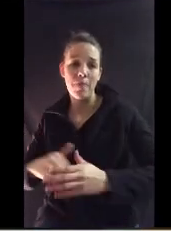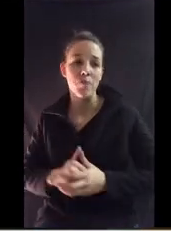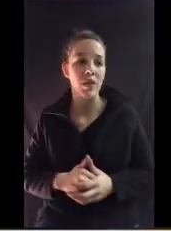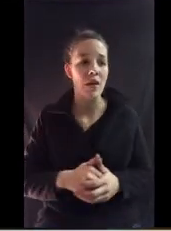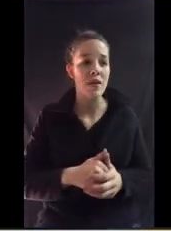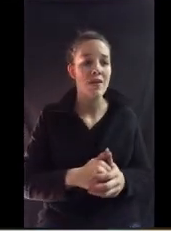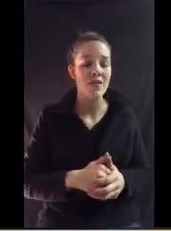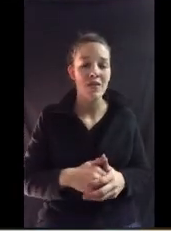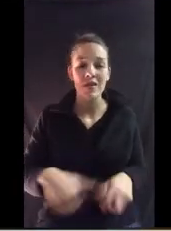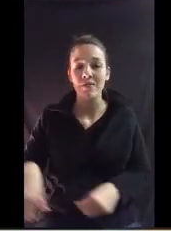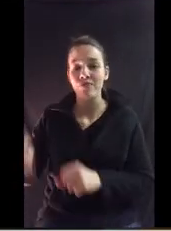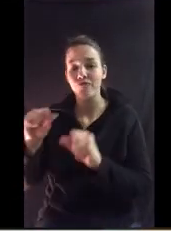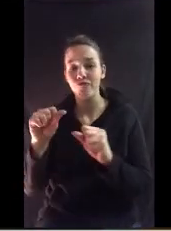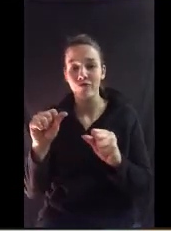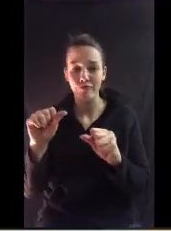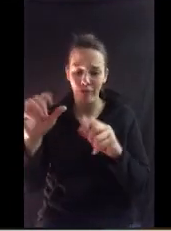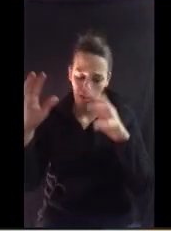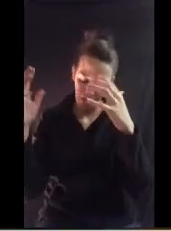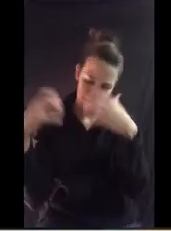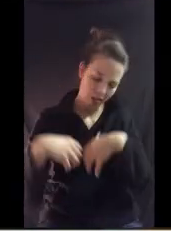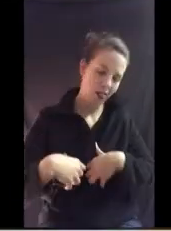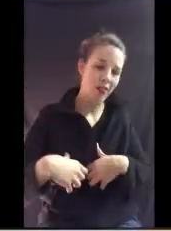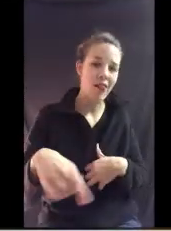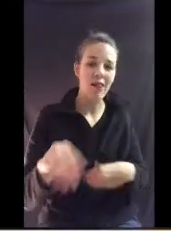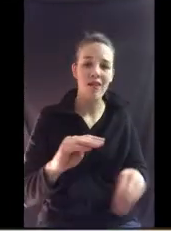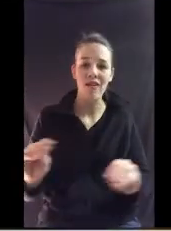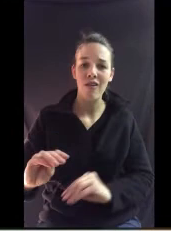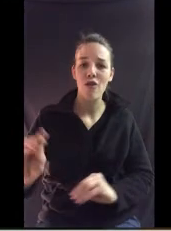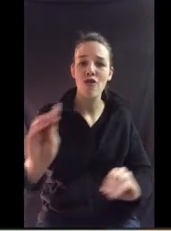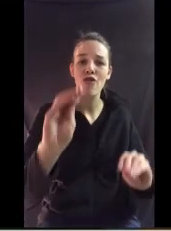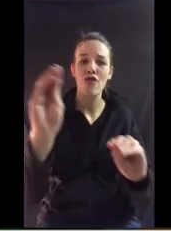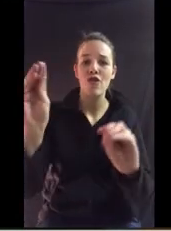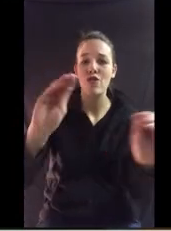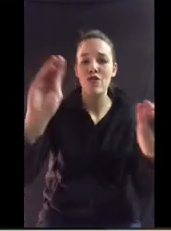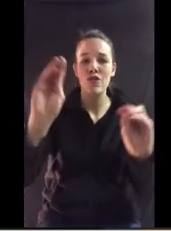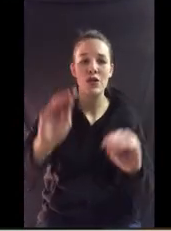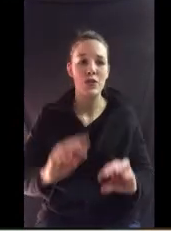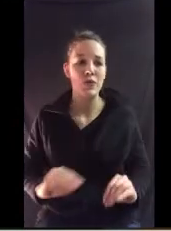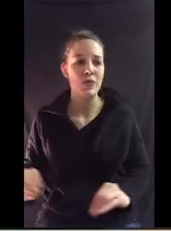move mountains. Take it to its feet and